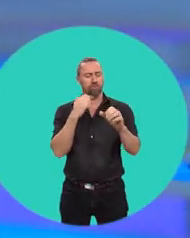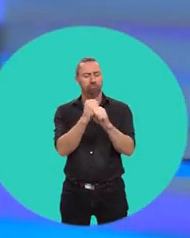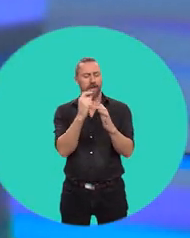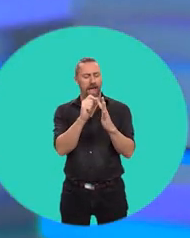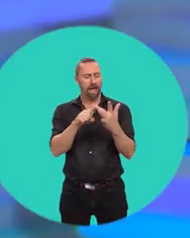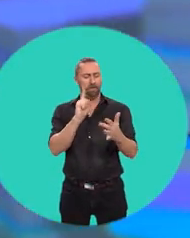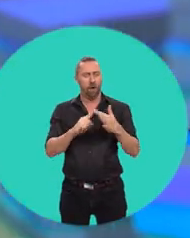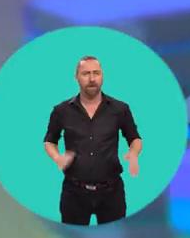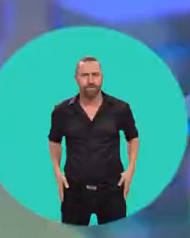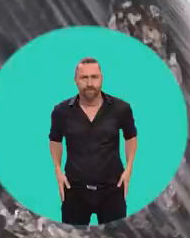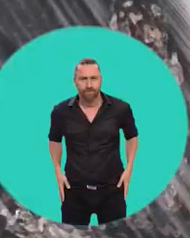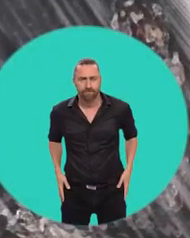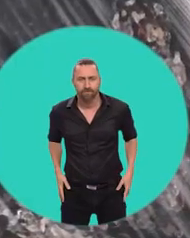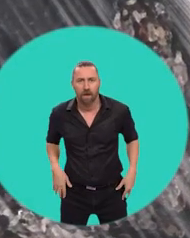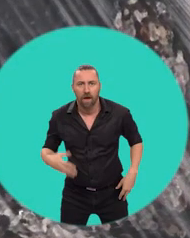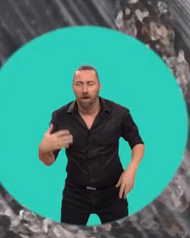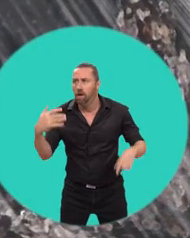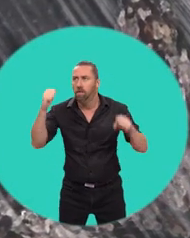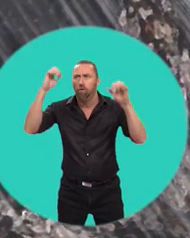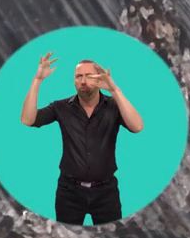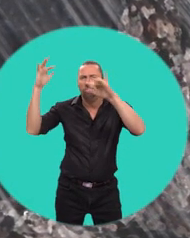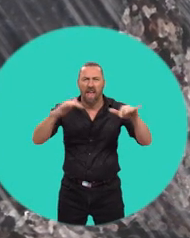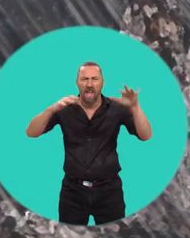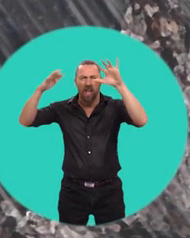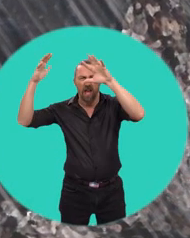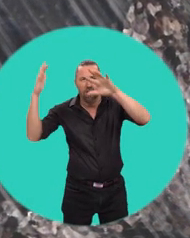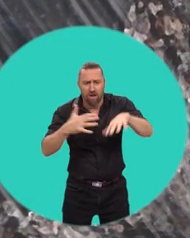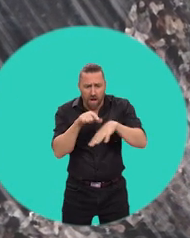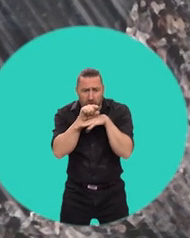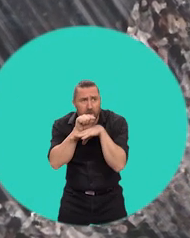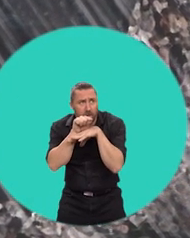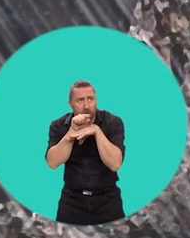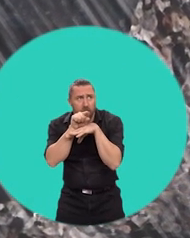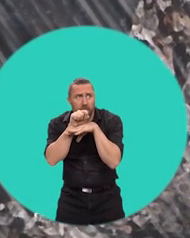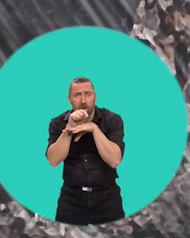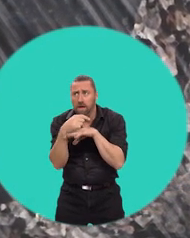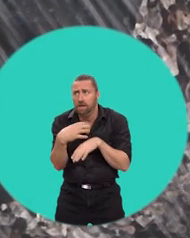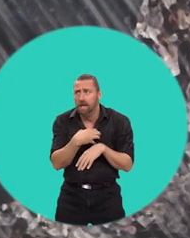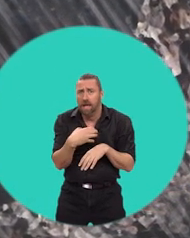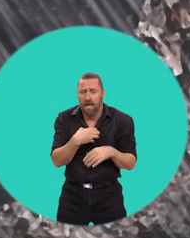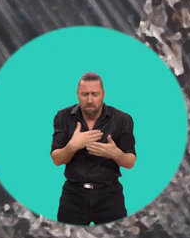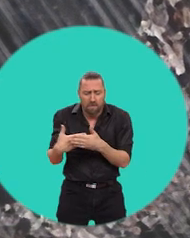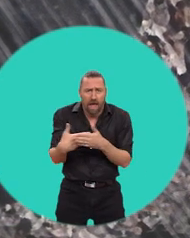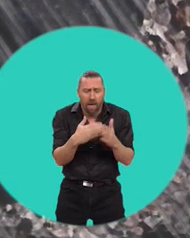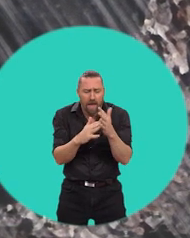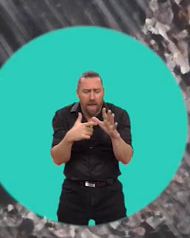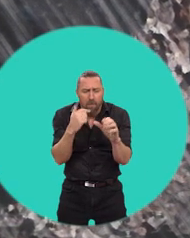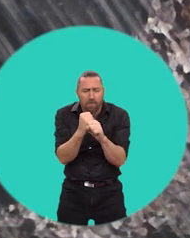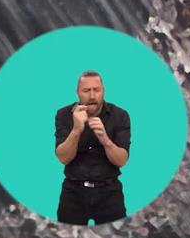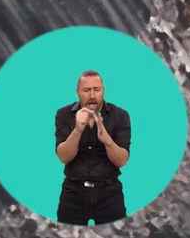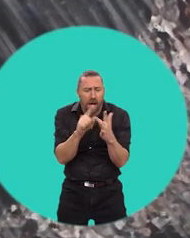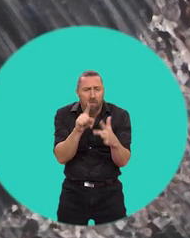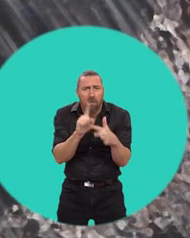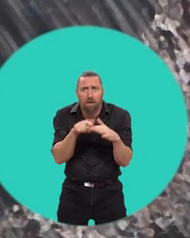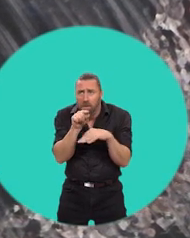Scragpie. Hiding from the rain, frightened and scared, a magpie baby